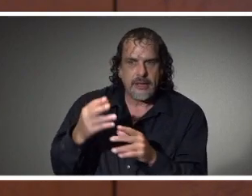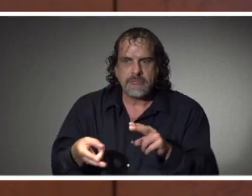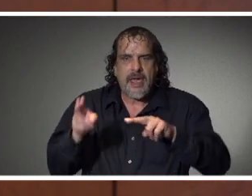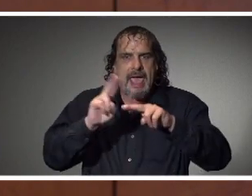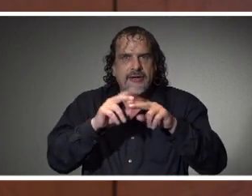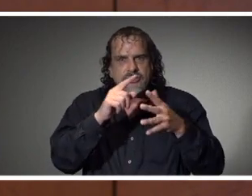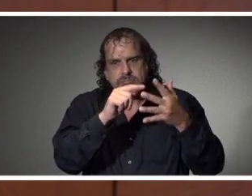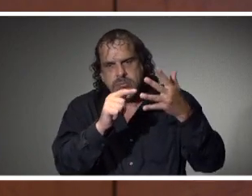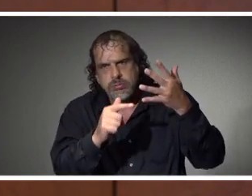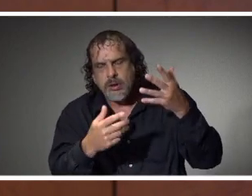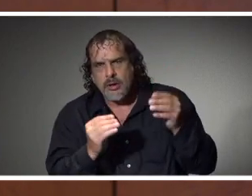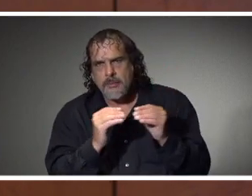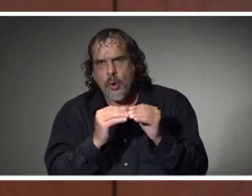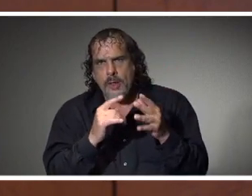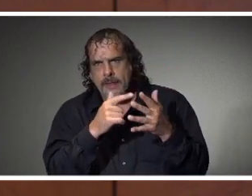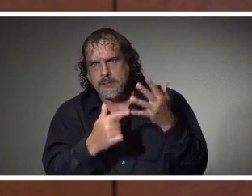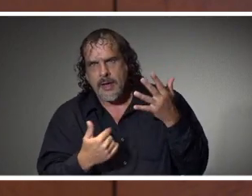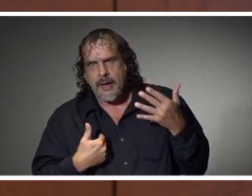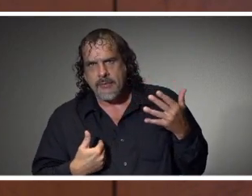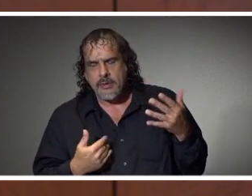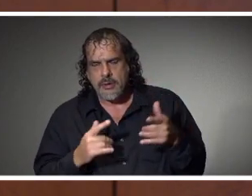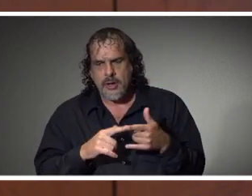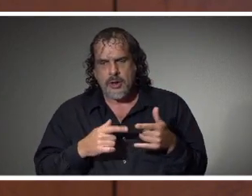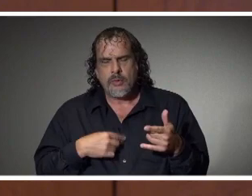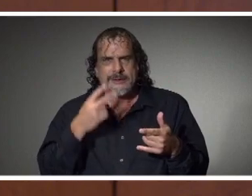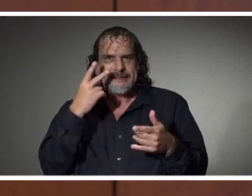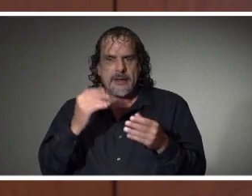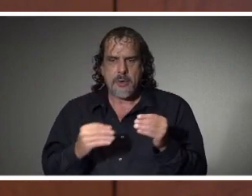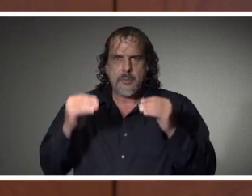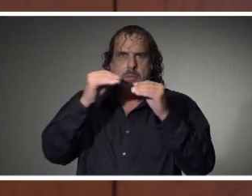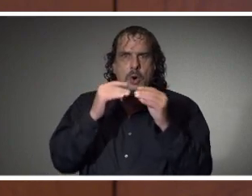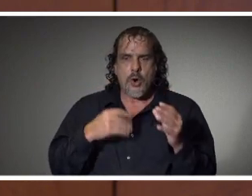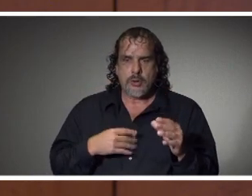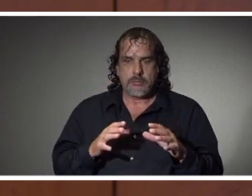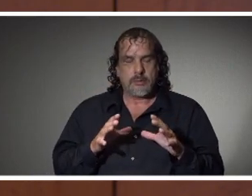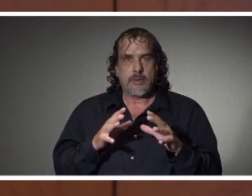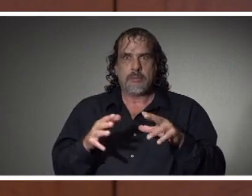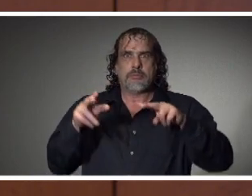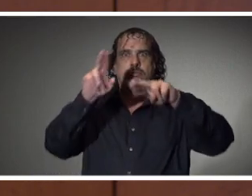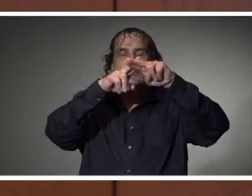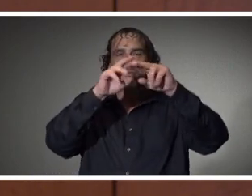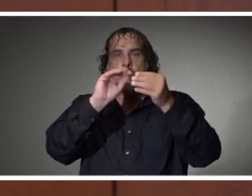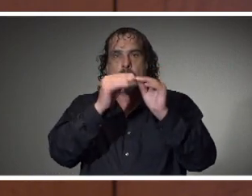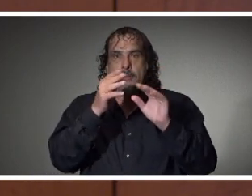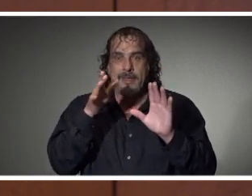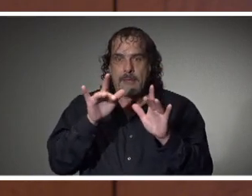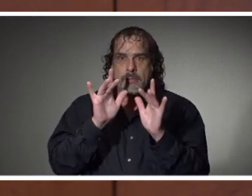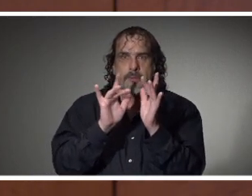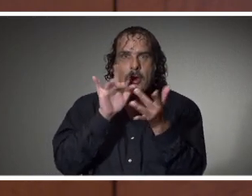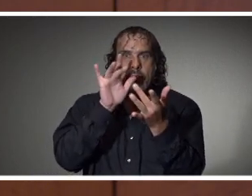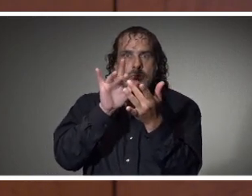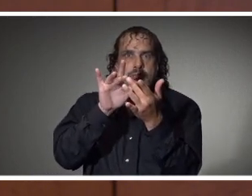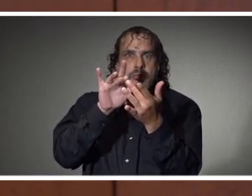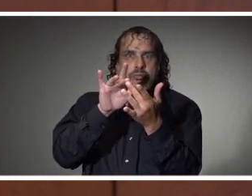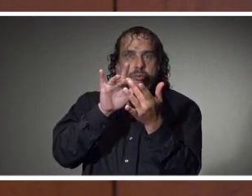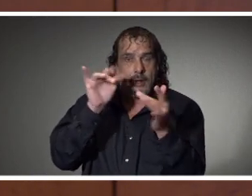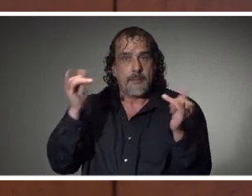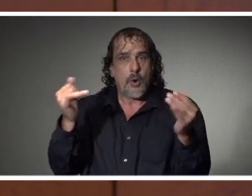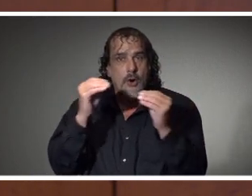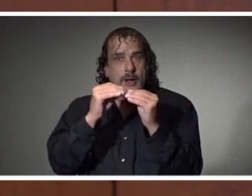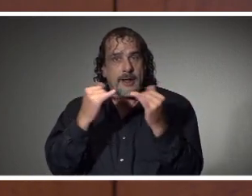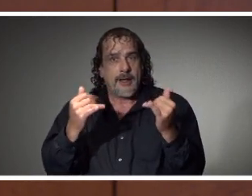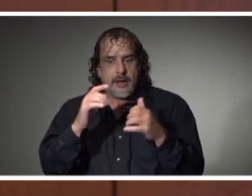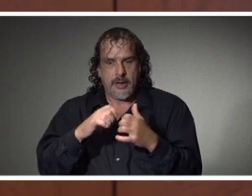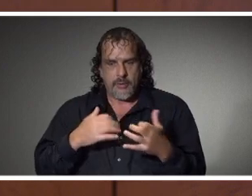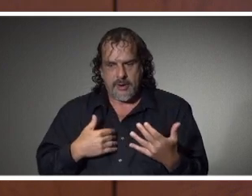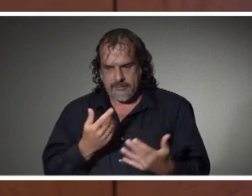things. So we're starting to see a great push into our regular normal reimbursement system, but we're also getting prepped for the other, and we've had a couple of conferences